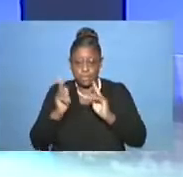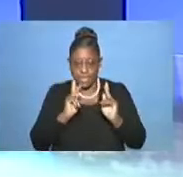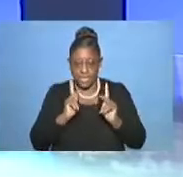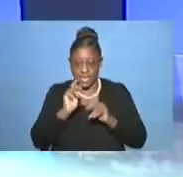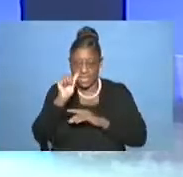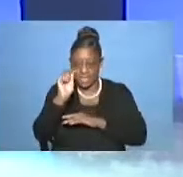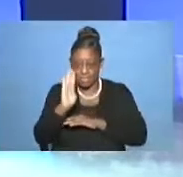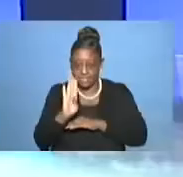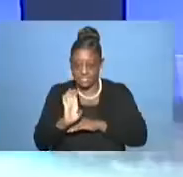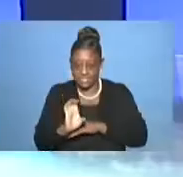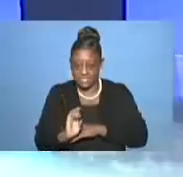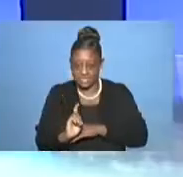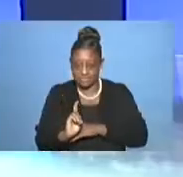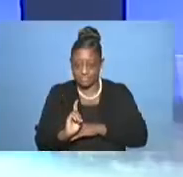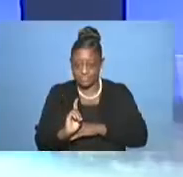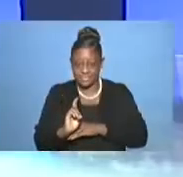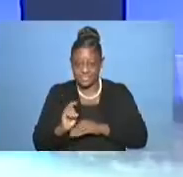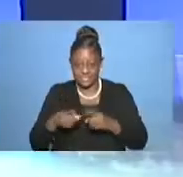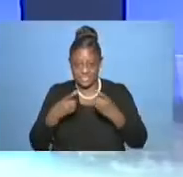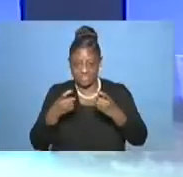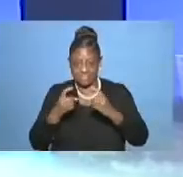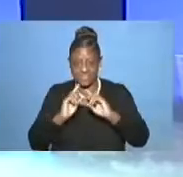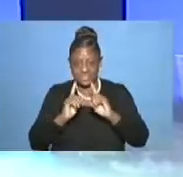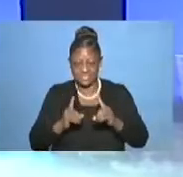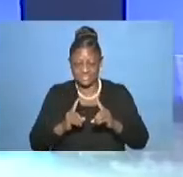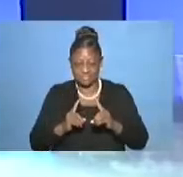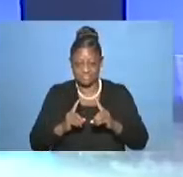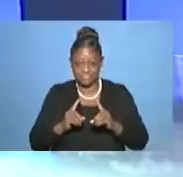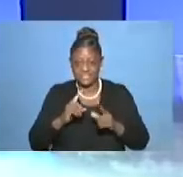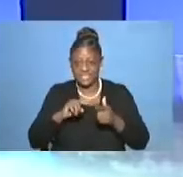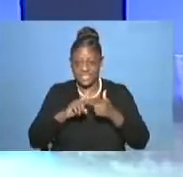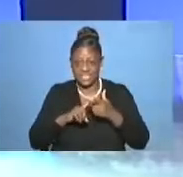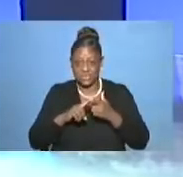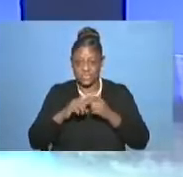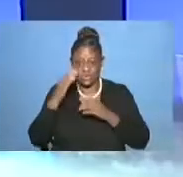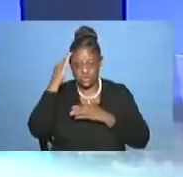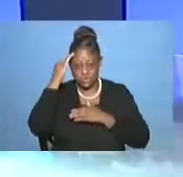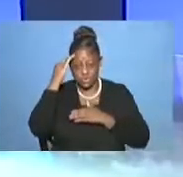C, or D. To participate, simply log on to our website,